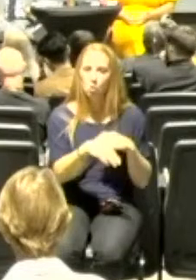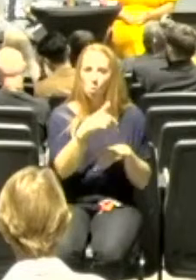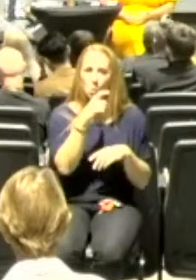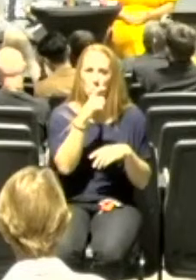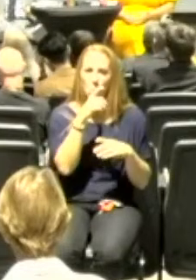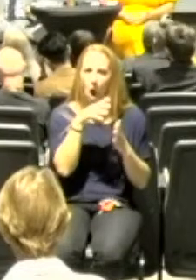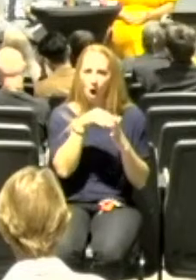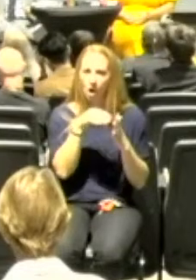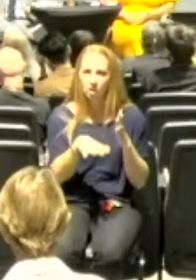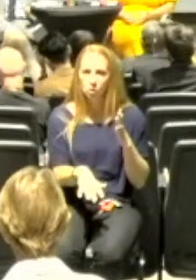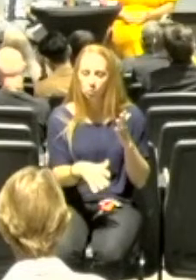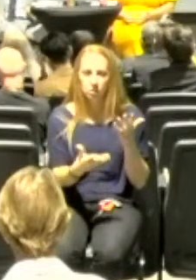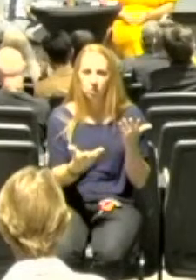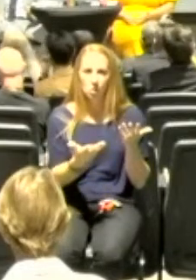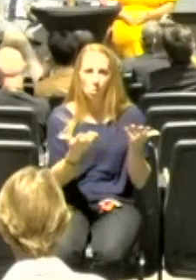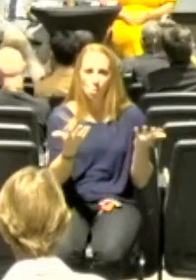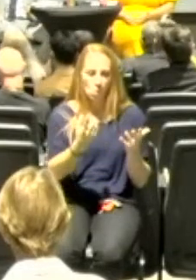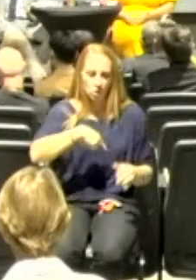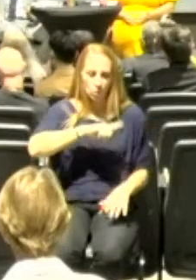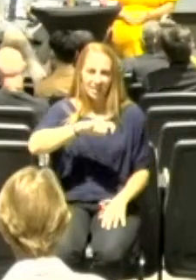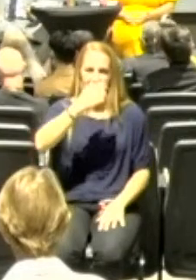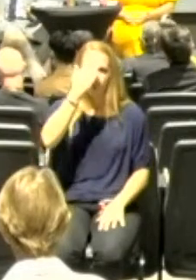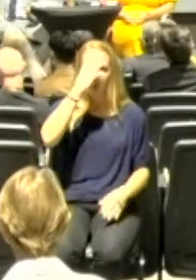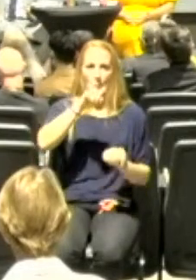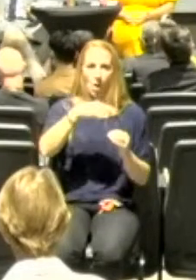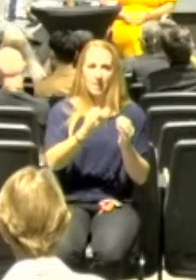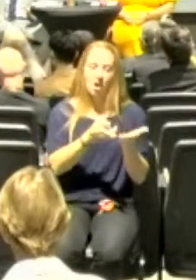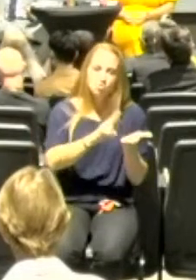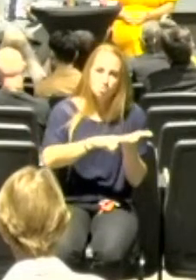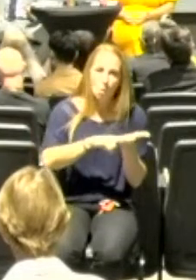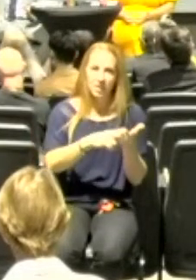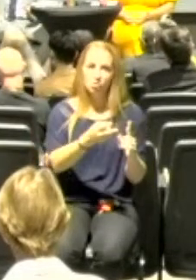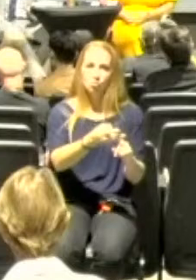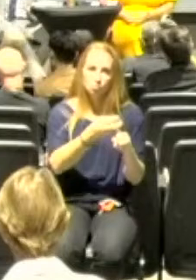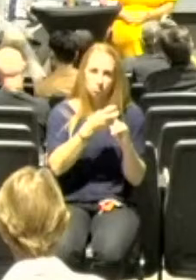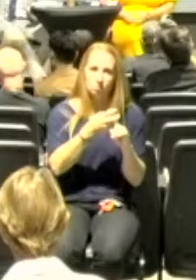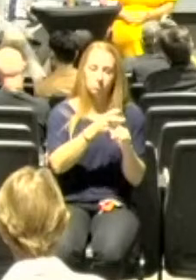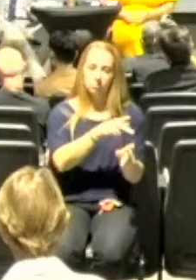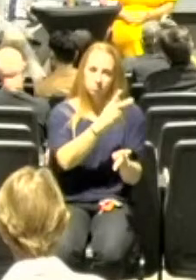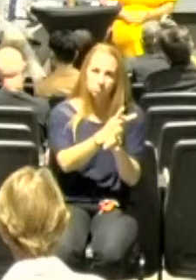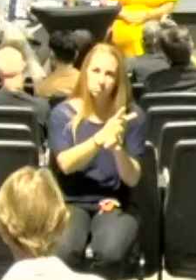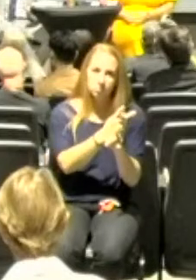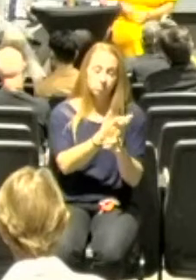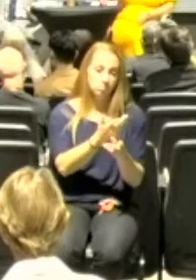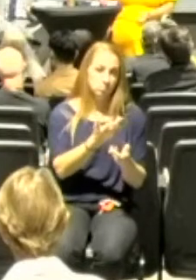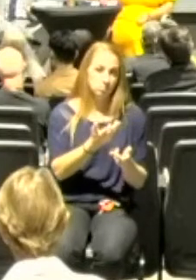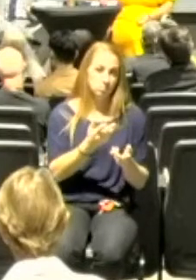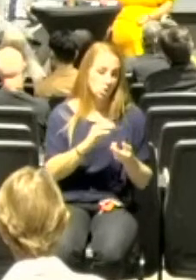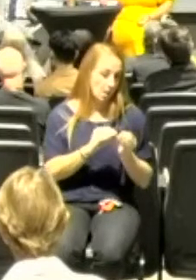they? What should we know about enrollment, retention, success? What do the numbers say?